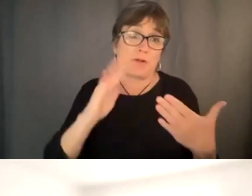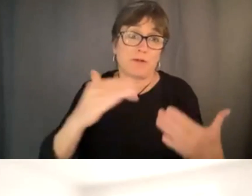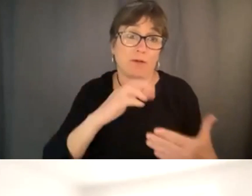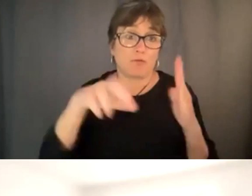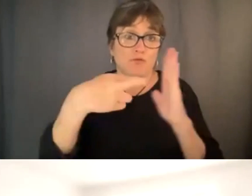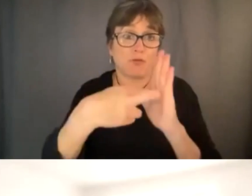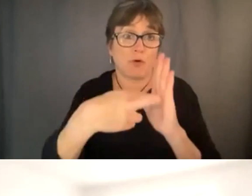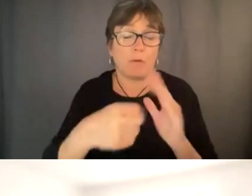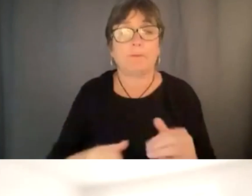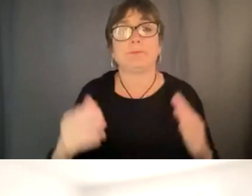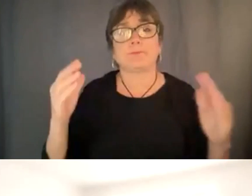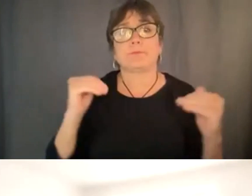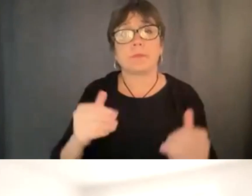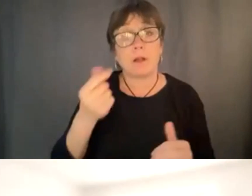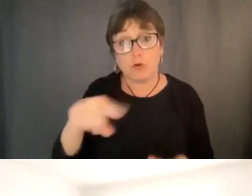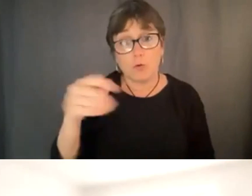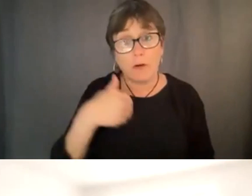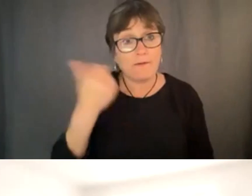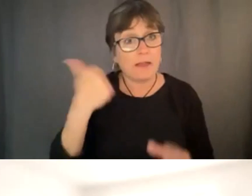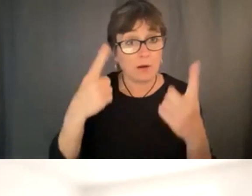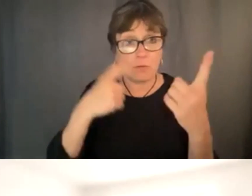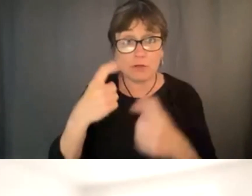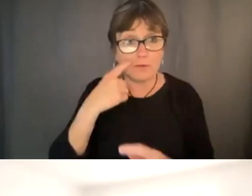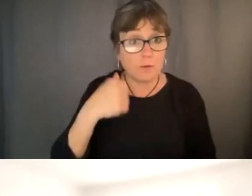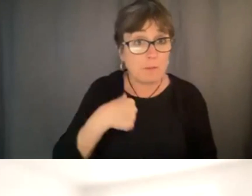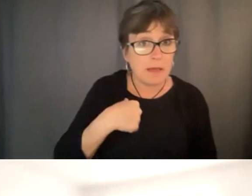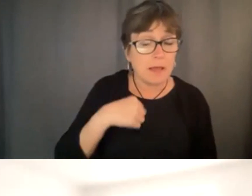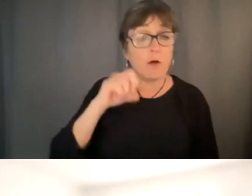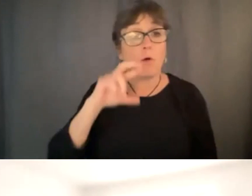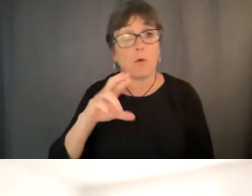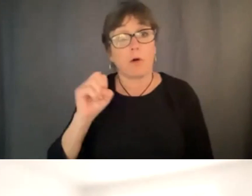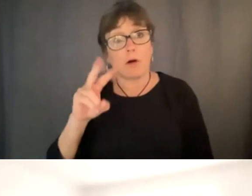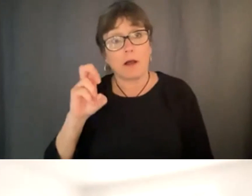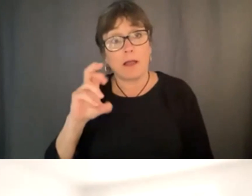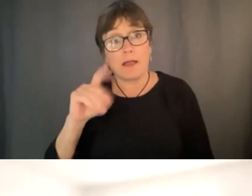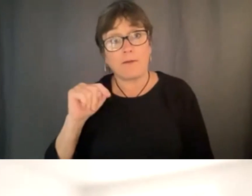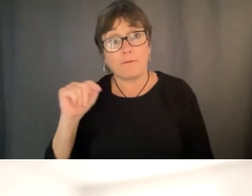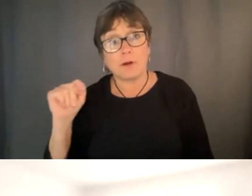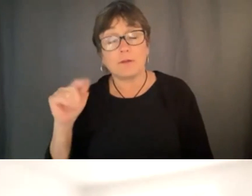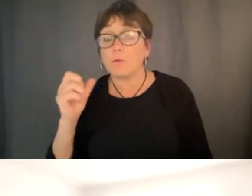for Everett or me or anyone? Or comments?